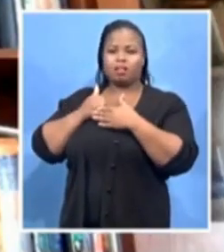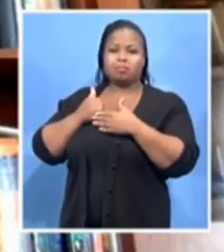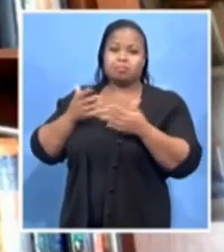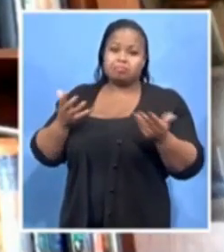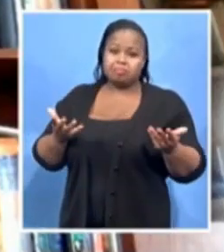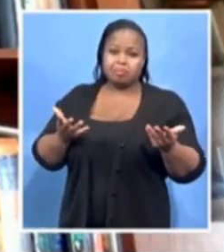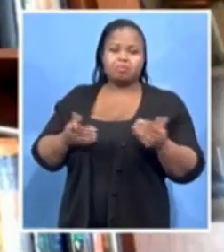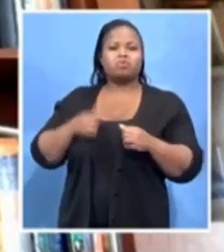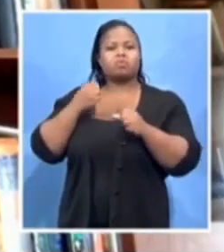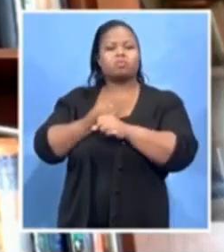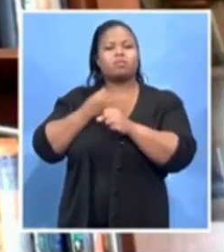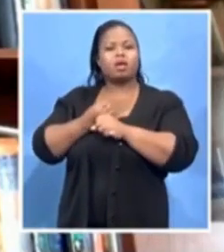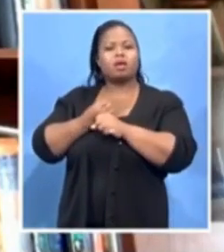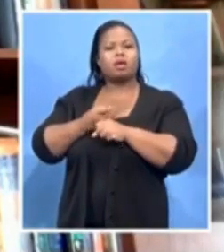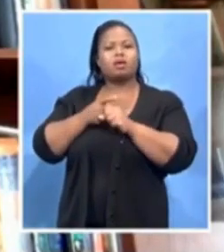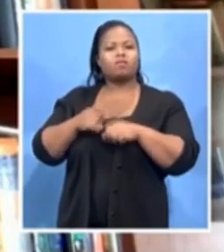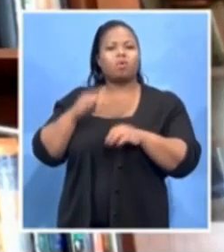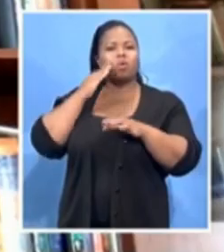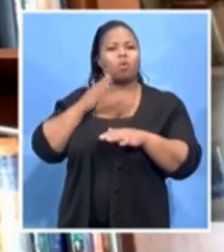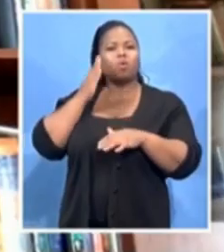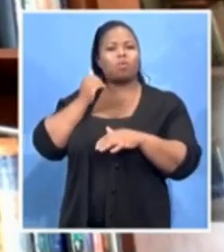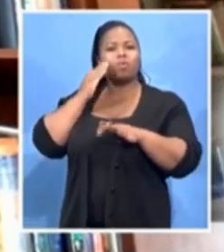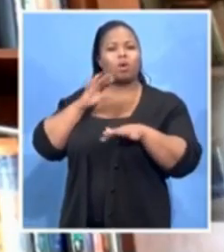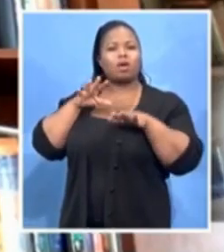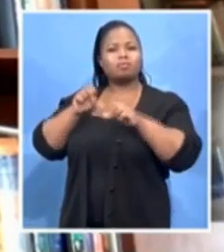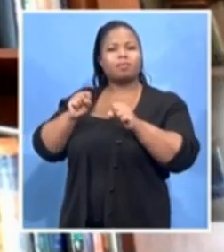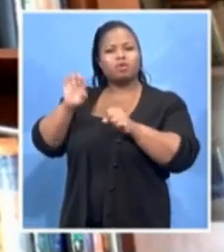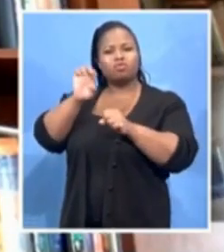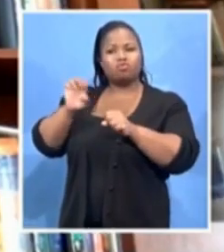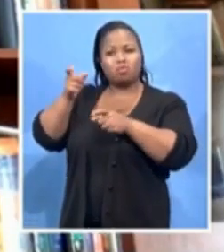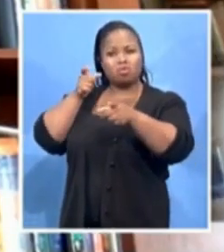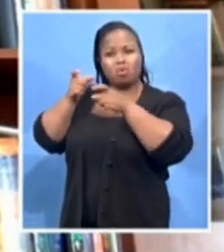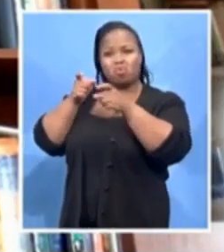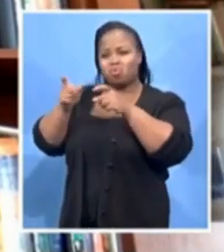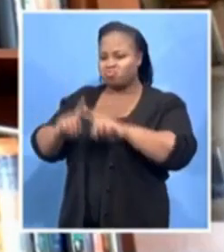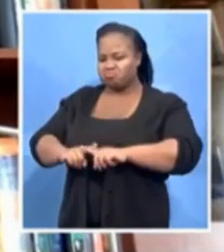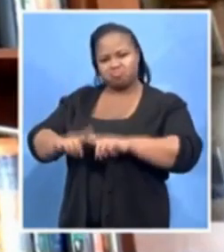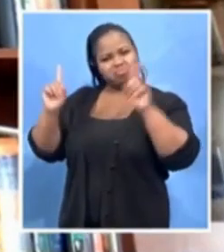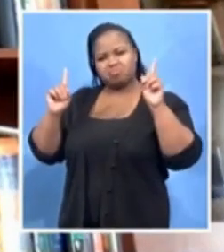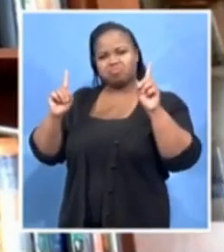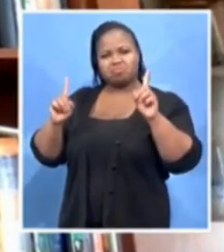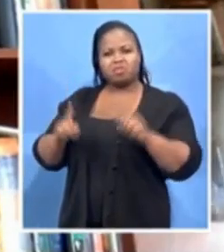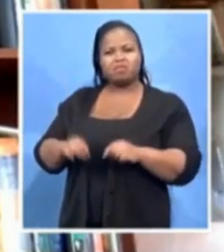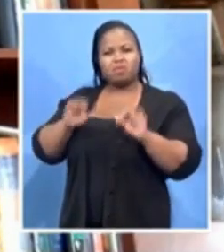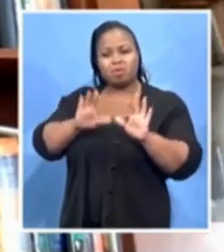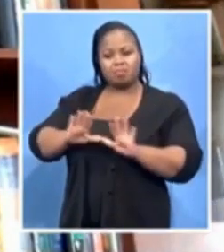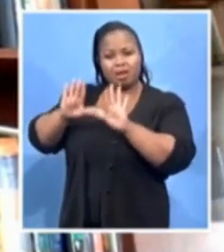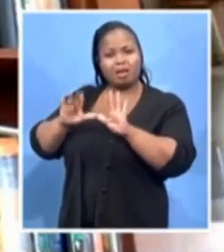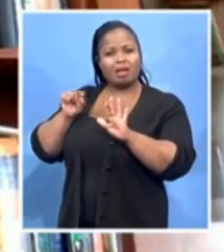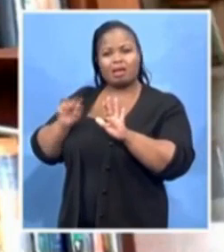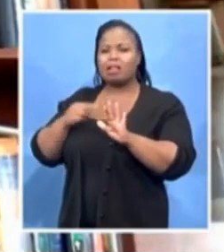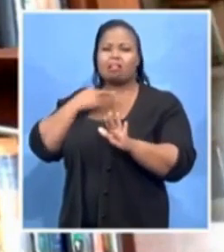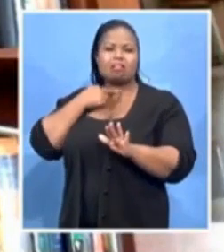as a form of control to be one that was not very attractive to the colonizing powers. Which brings